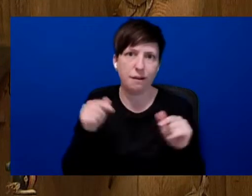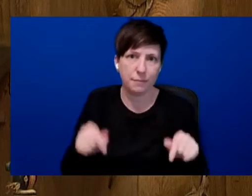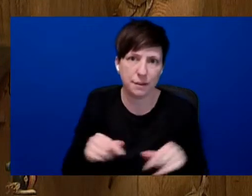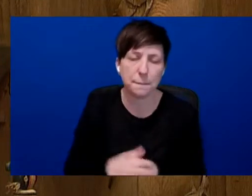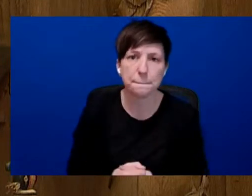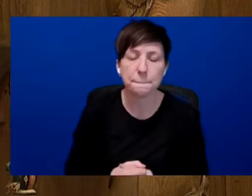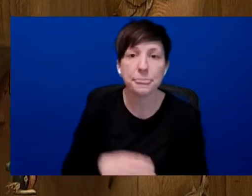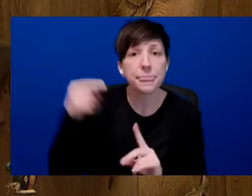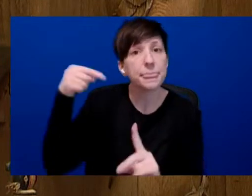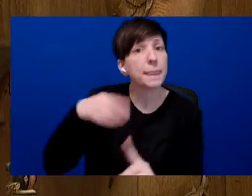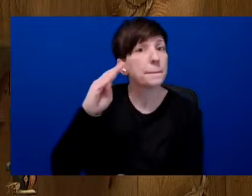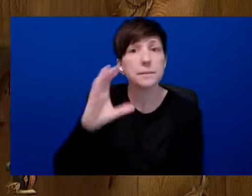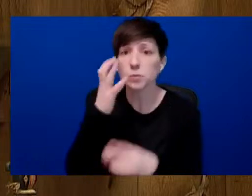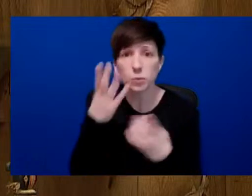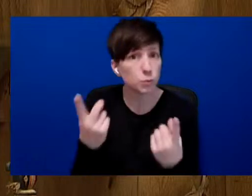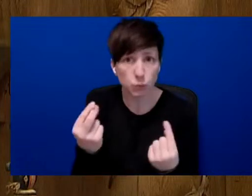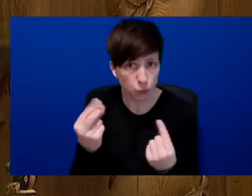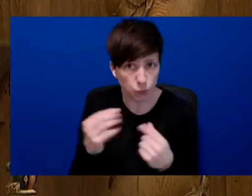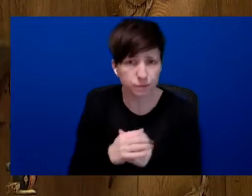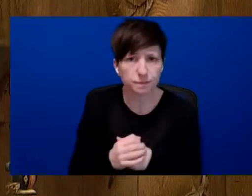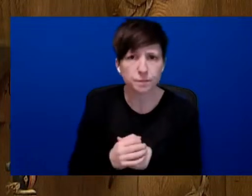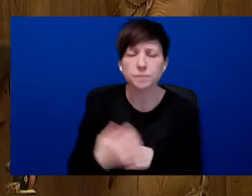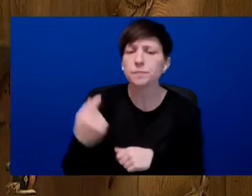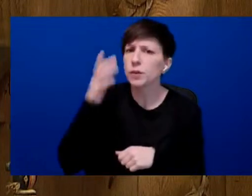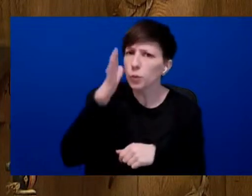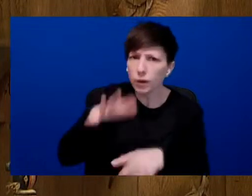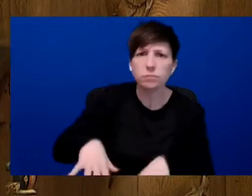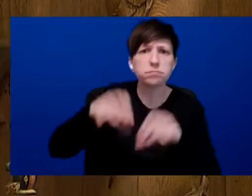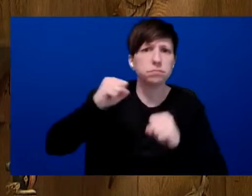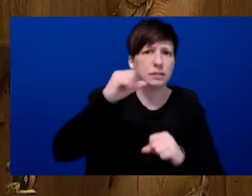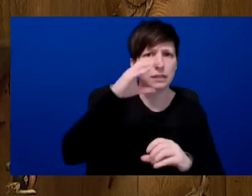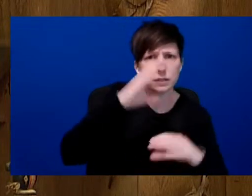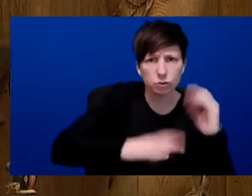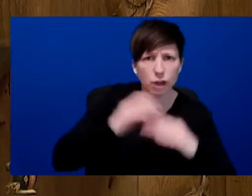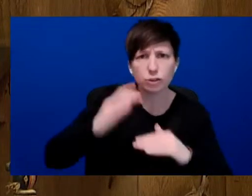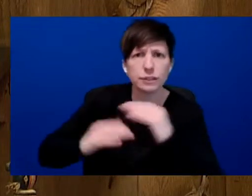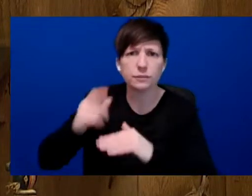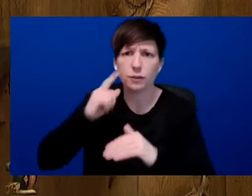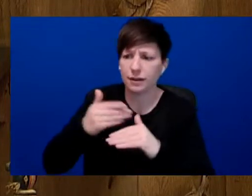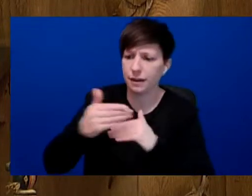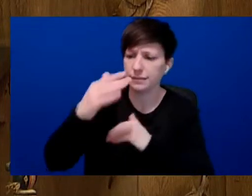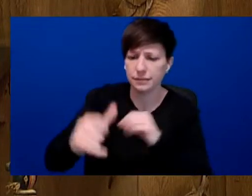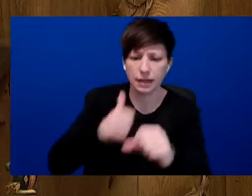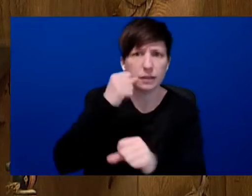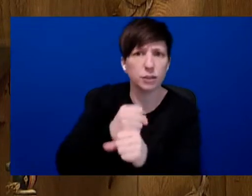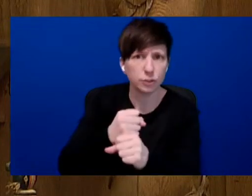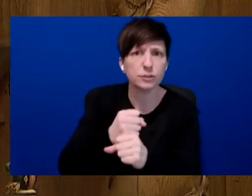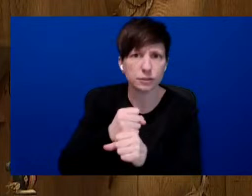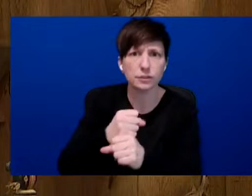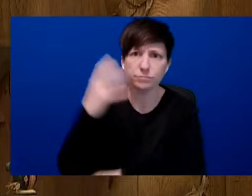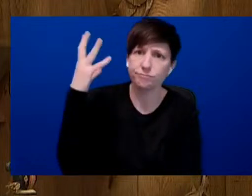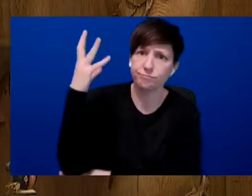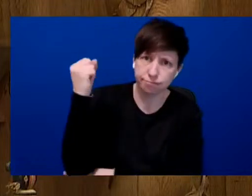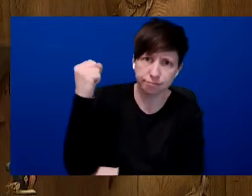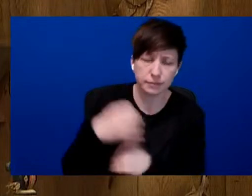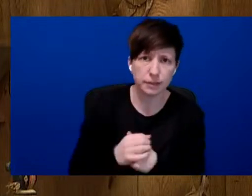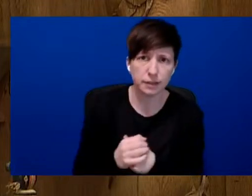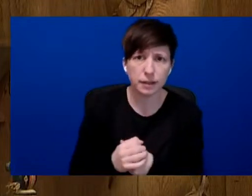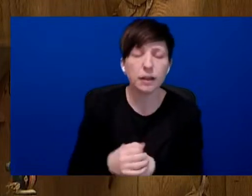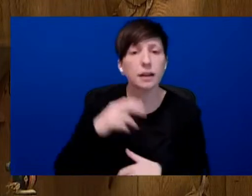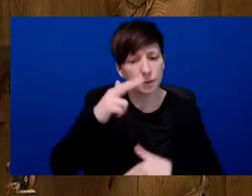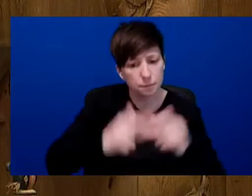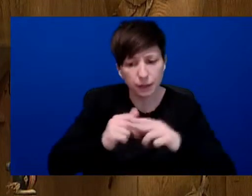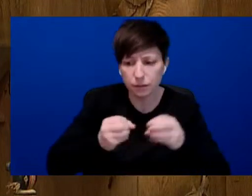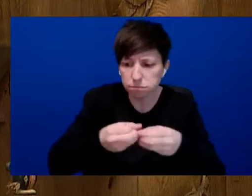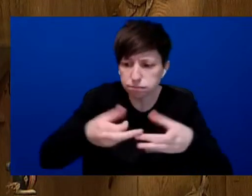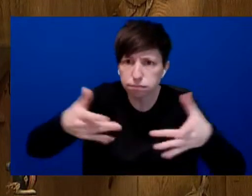will embark on an unprecedented level of construction over the next 10 years, building our electricity system to power a